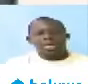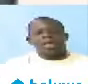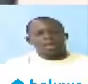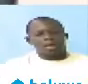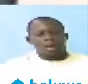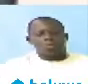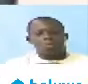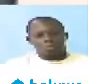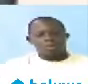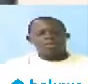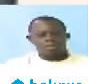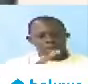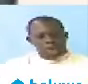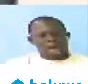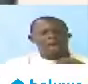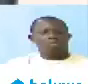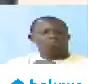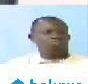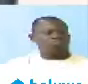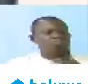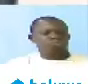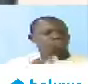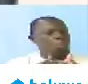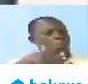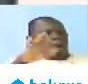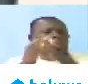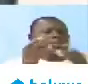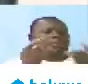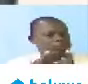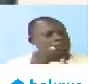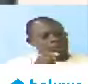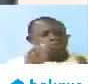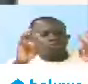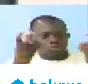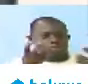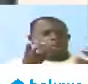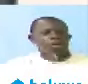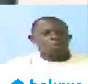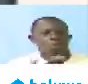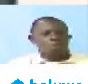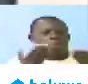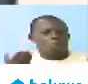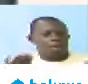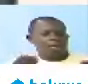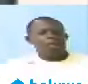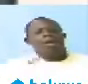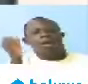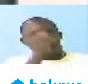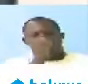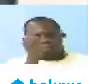want to avoid too much this particular topic because of my